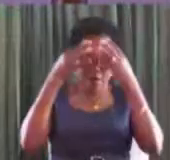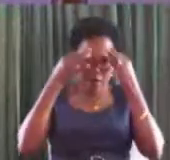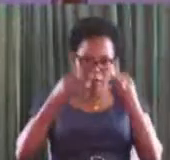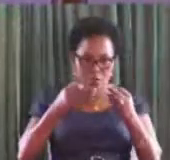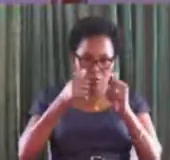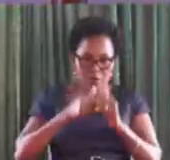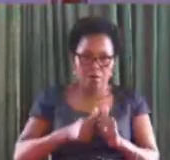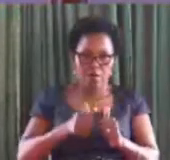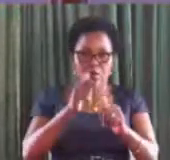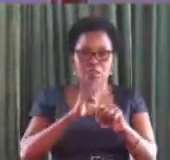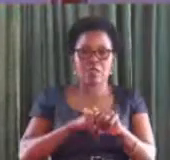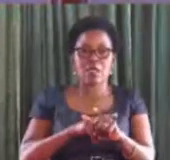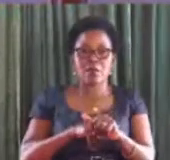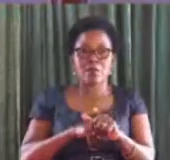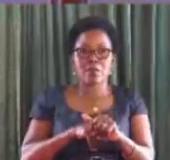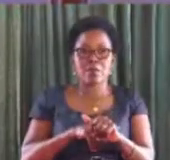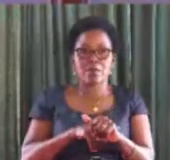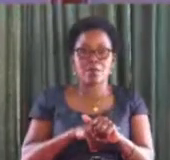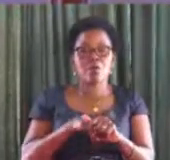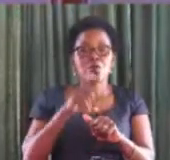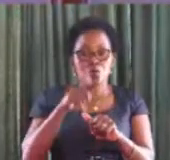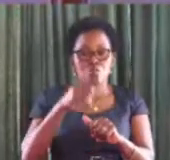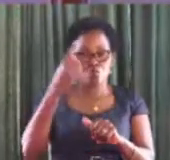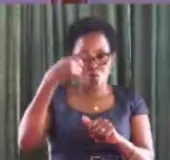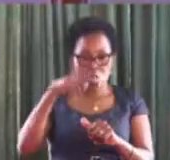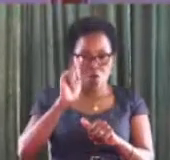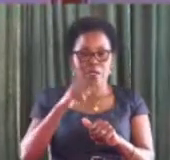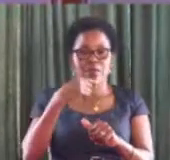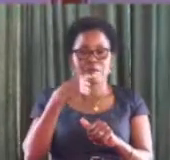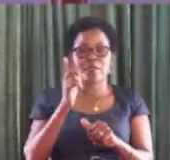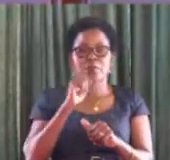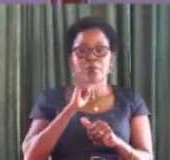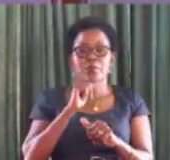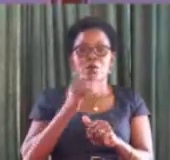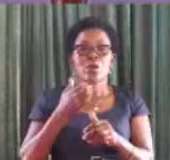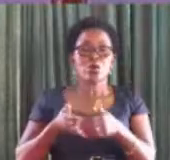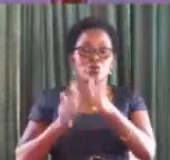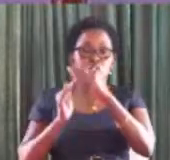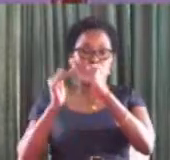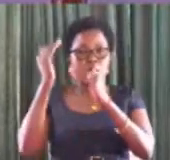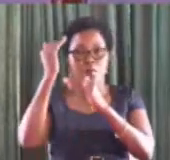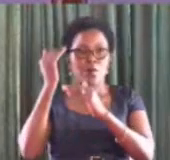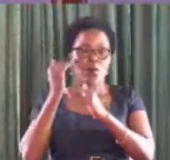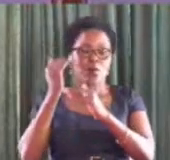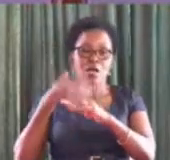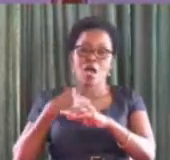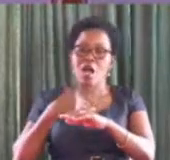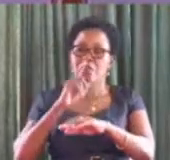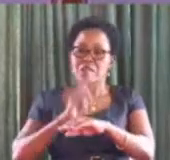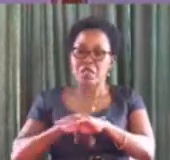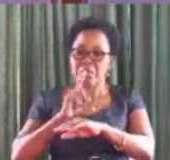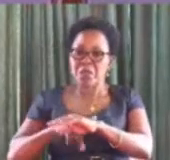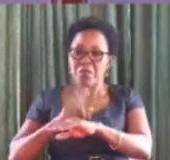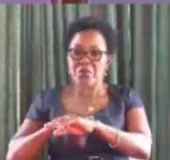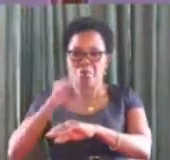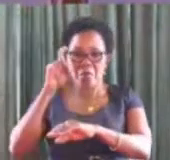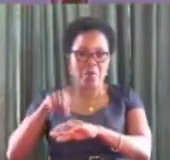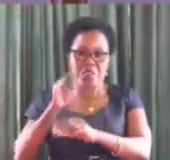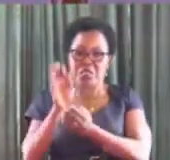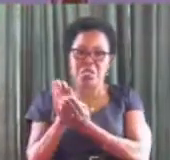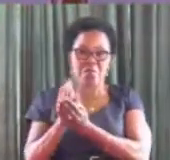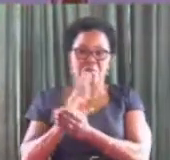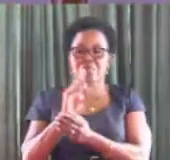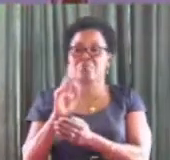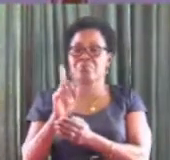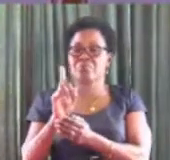timelines, as you have correctly pointed out, the Supreme Court doesn't have timelines in